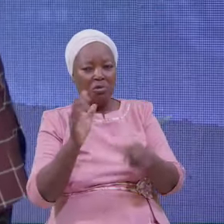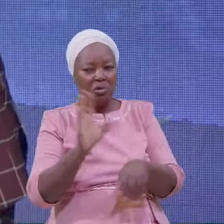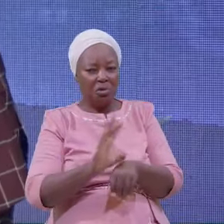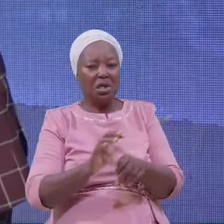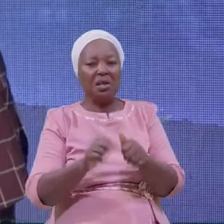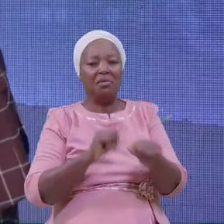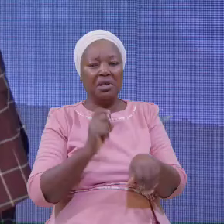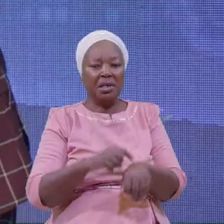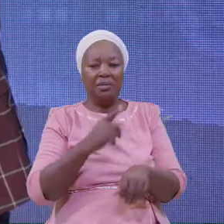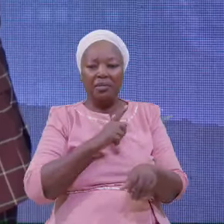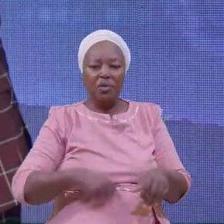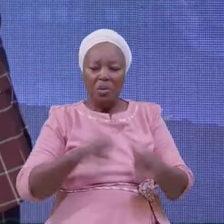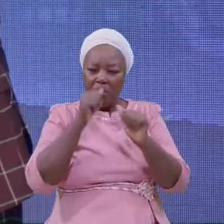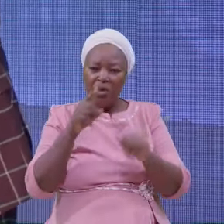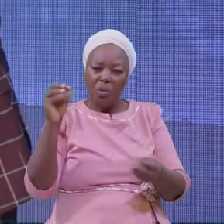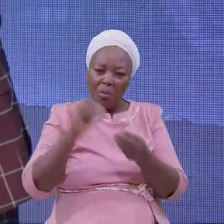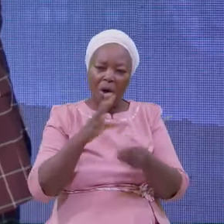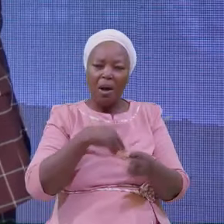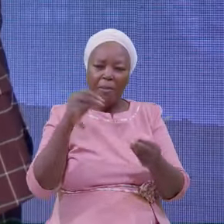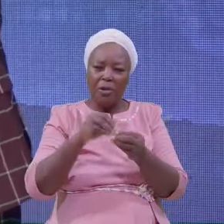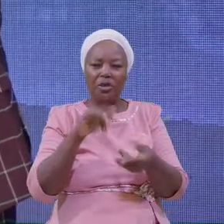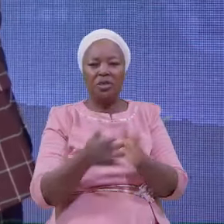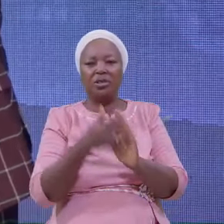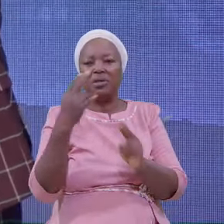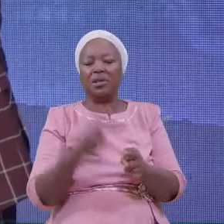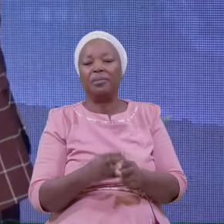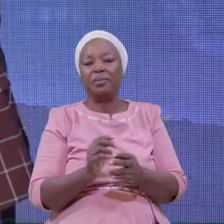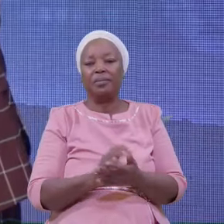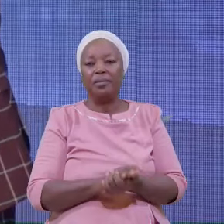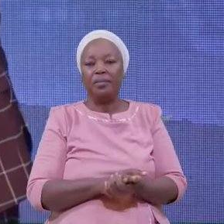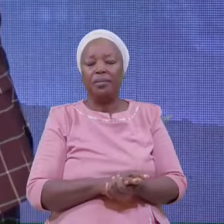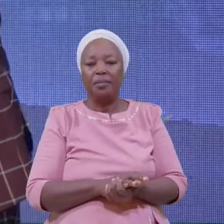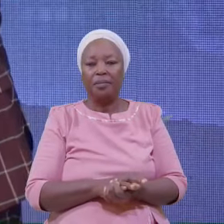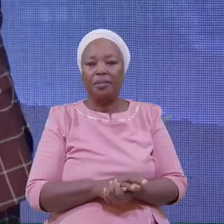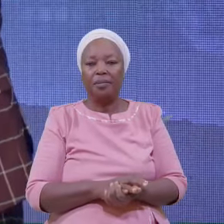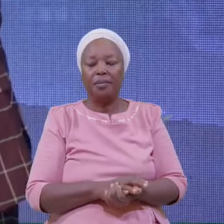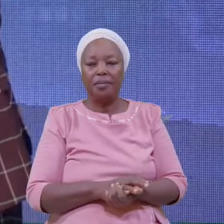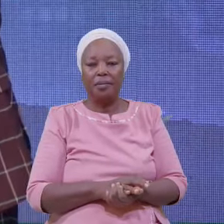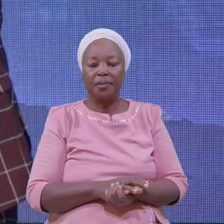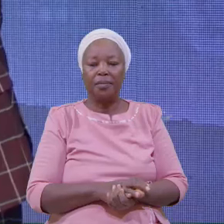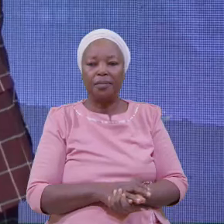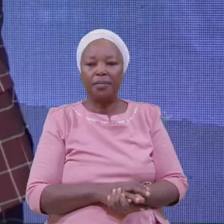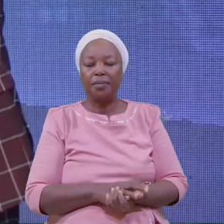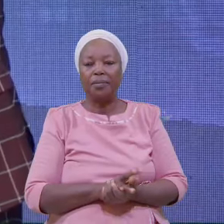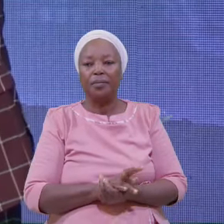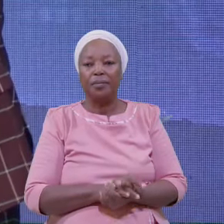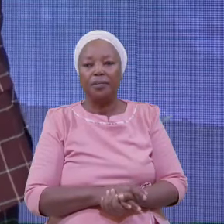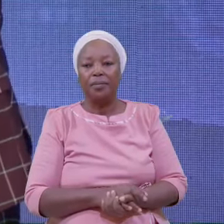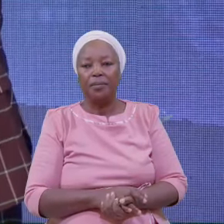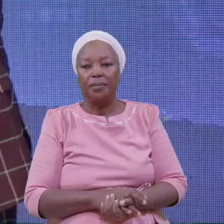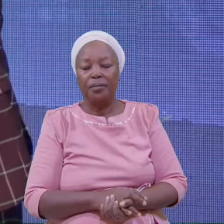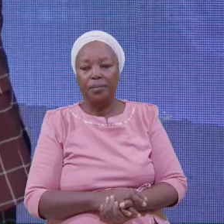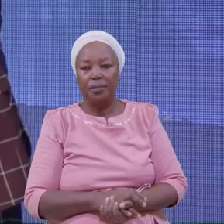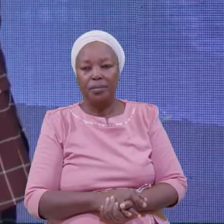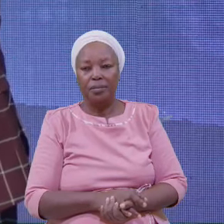Let's get it done. Do it well. Do it thoroughly. This is very important. This